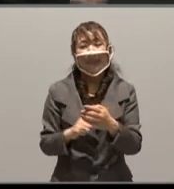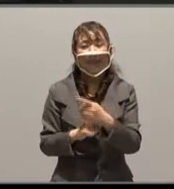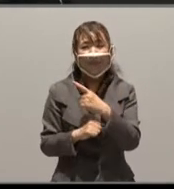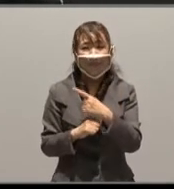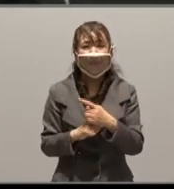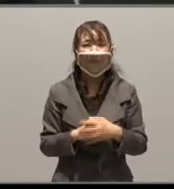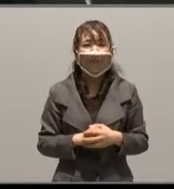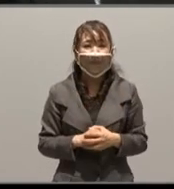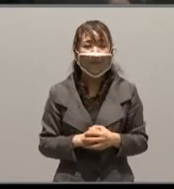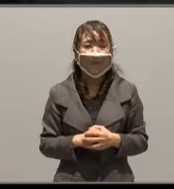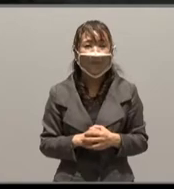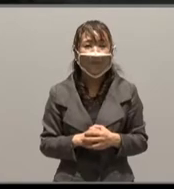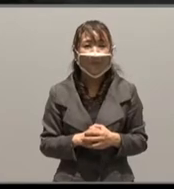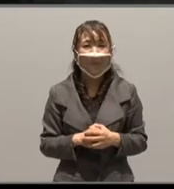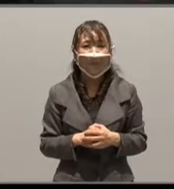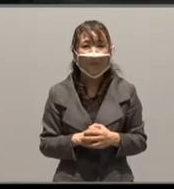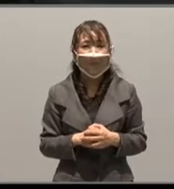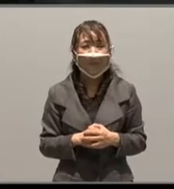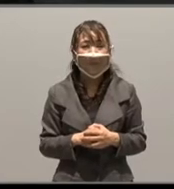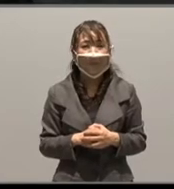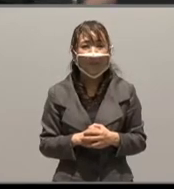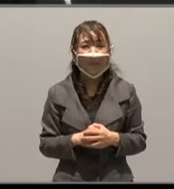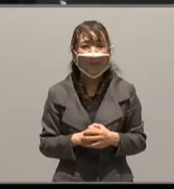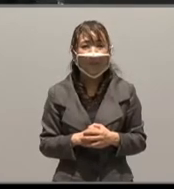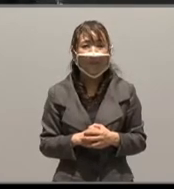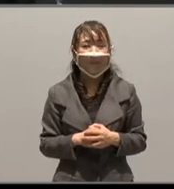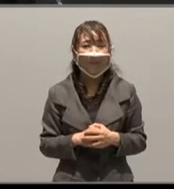a picture of an evidence.